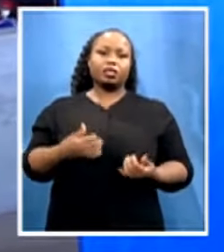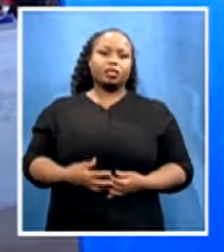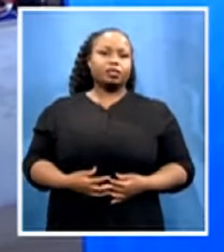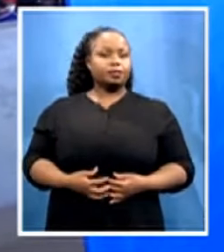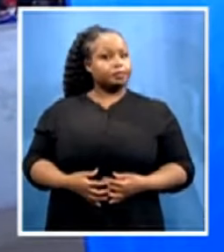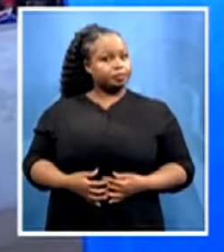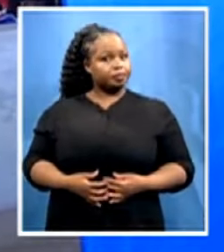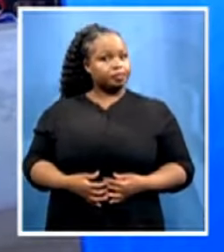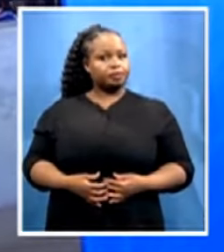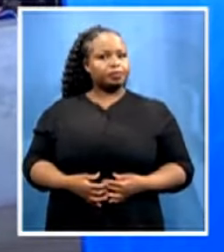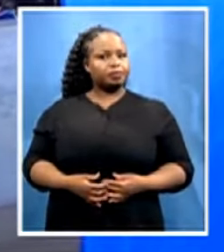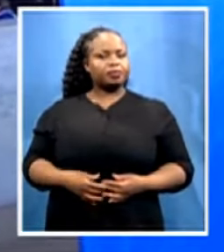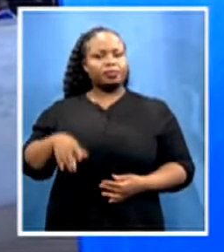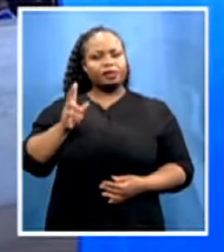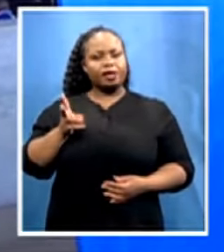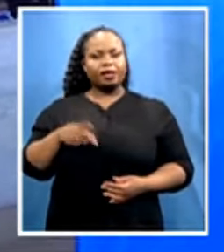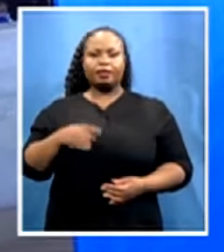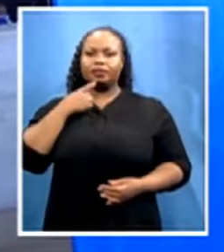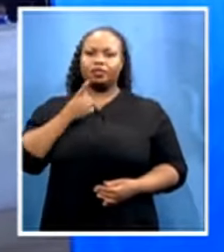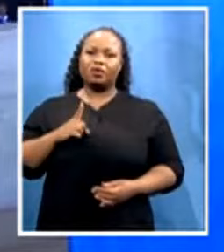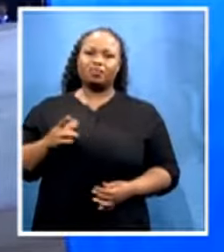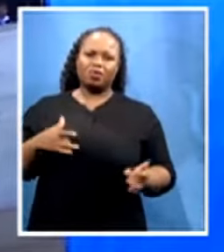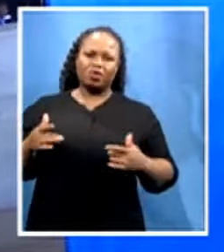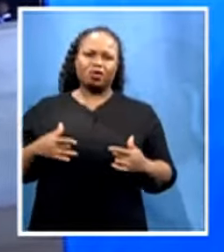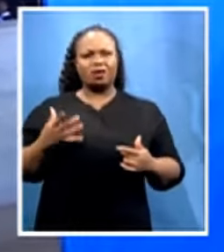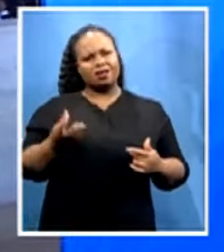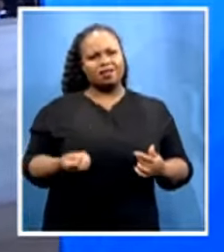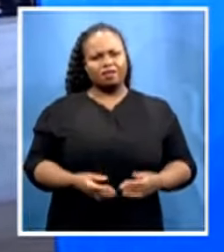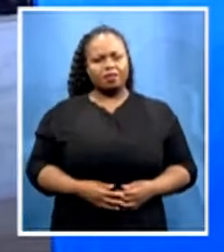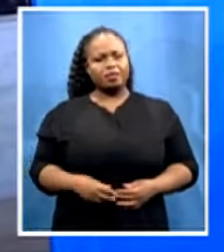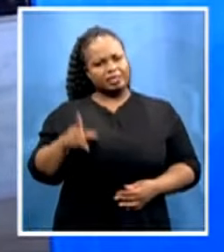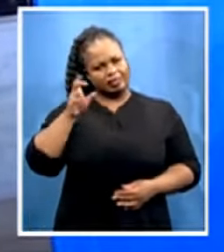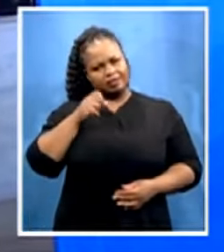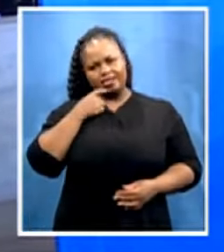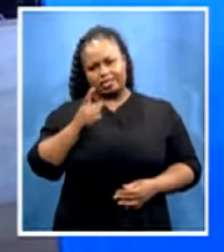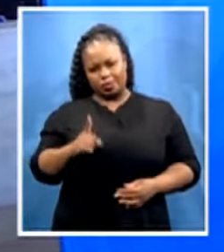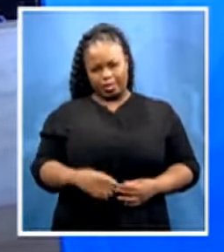mentioned about that concern, and perhaps let's just listen in to how they had to deal with that issue.